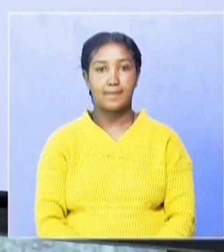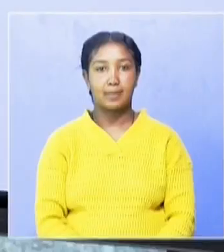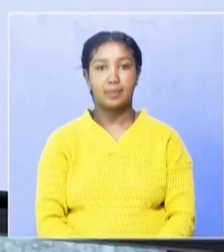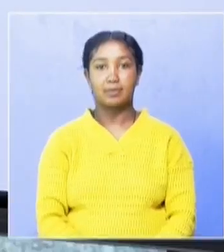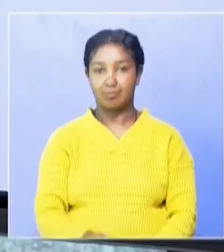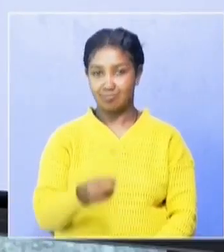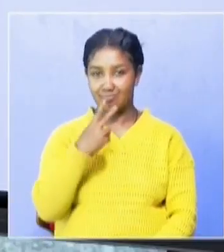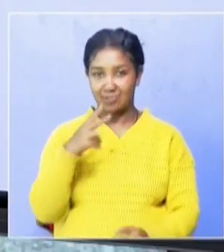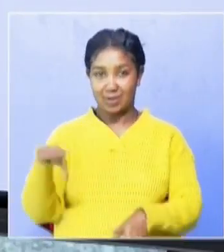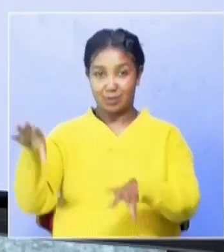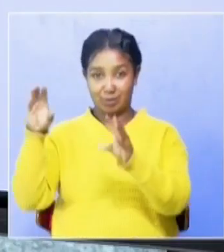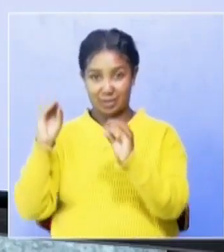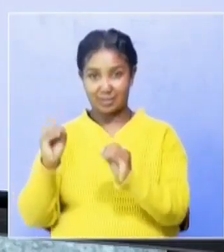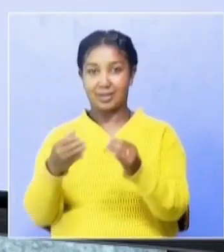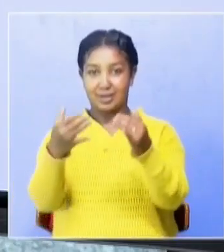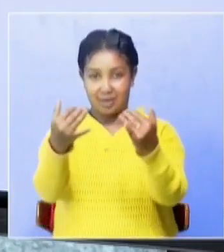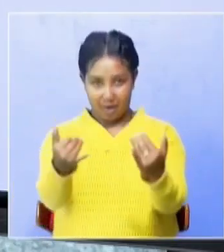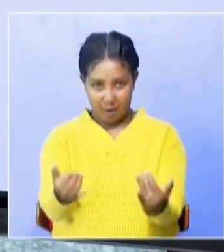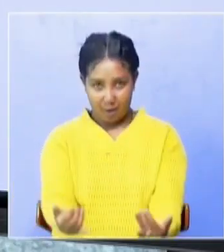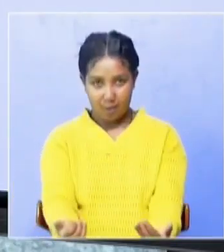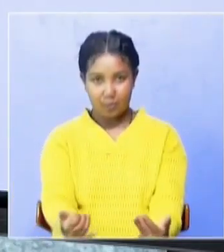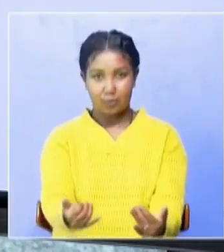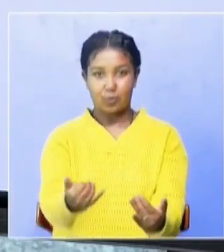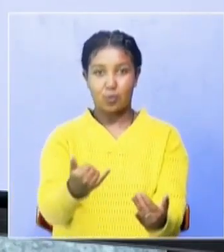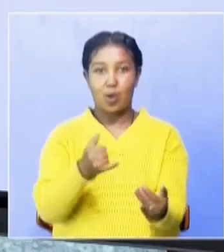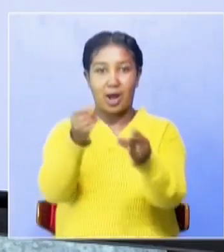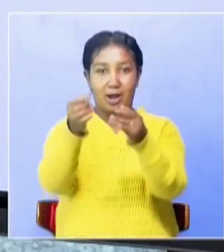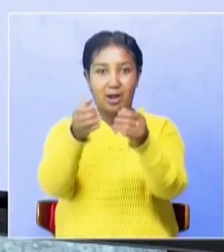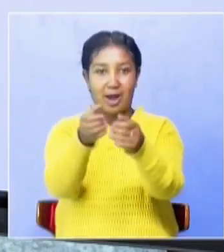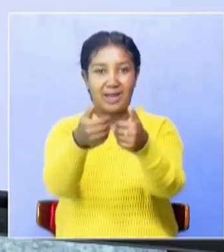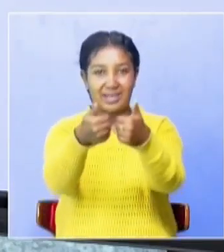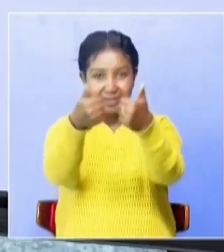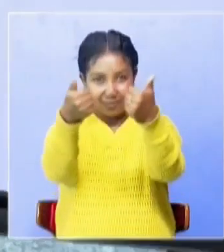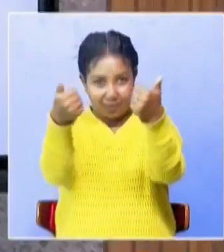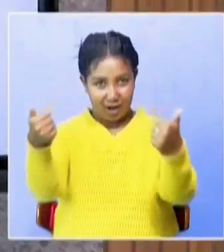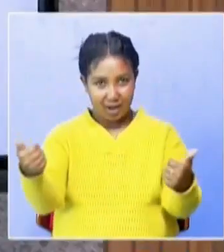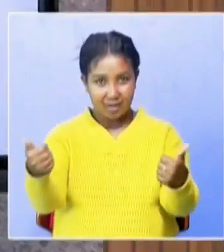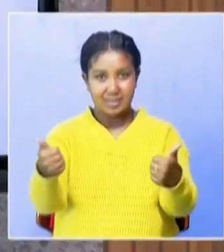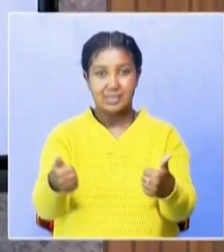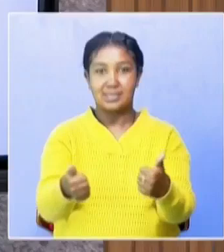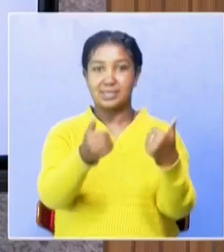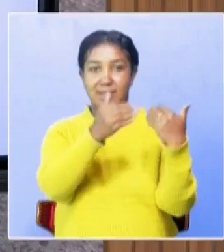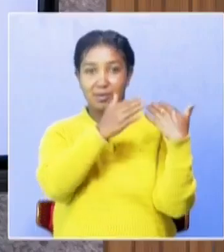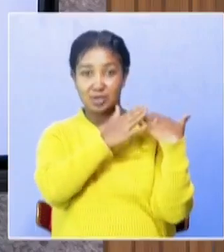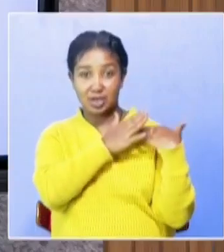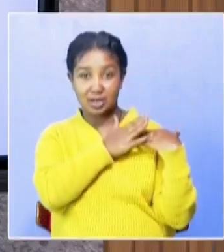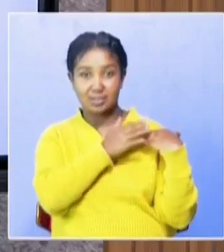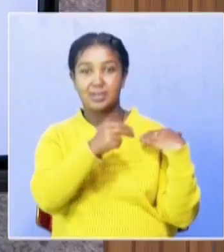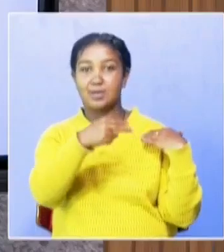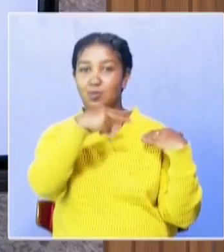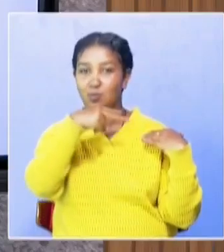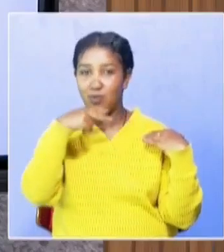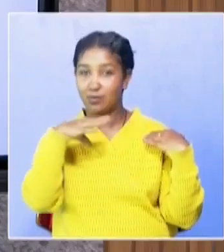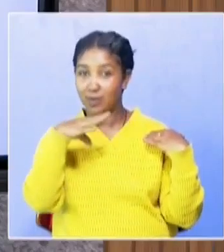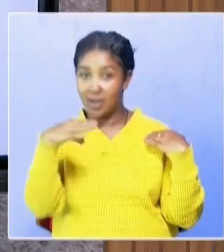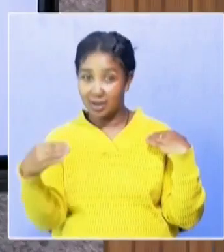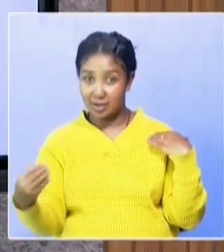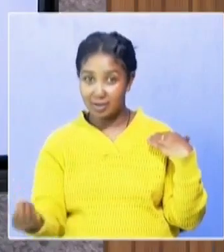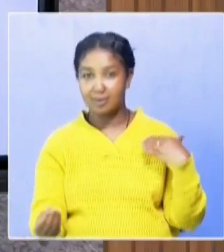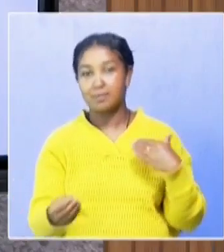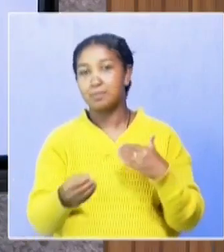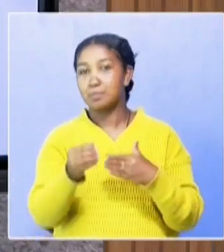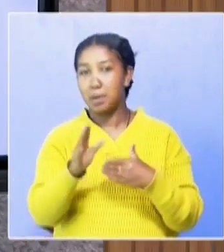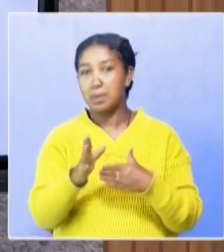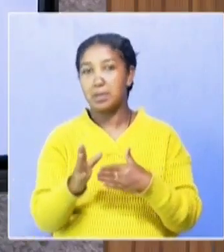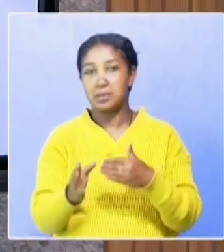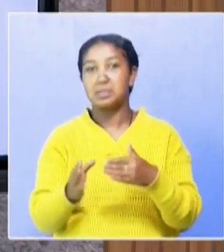Come on, students. Now, we're going to identify the subject, the verb, and maybe